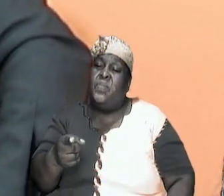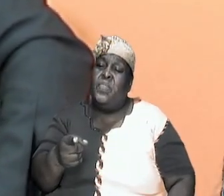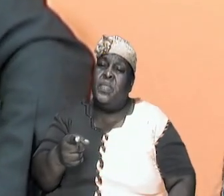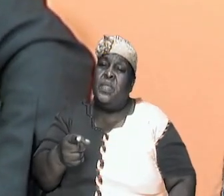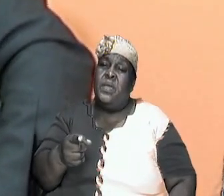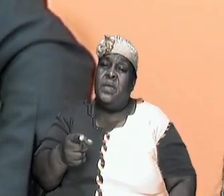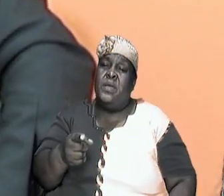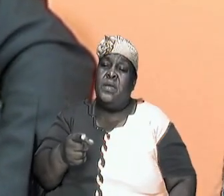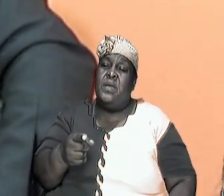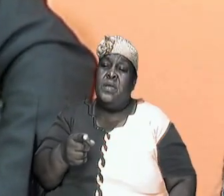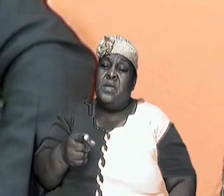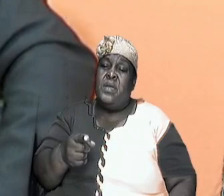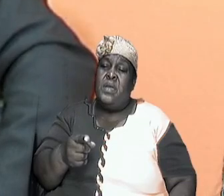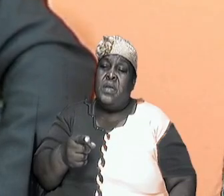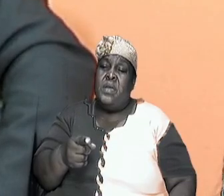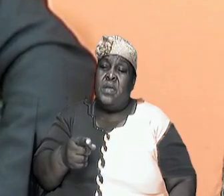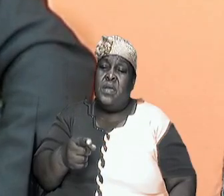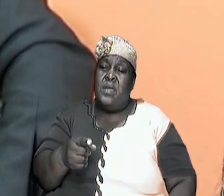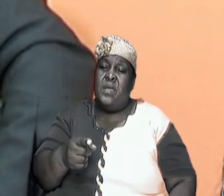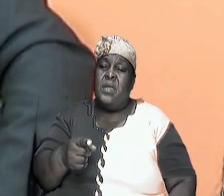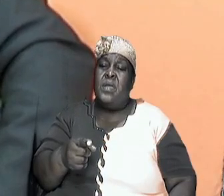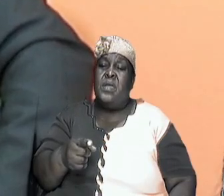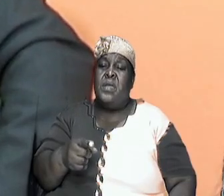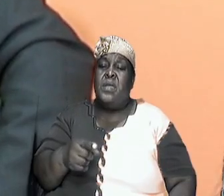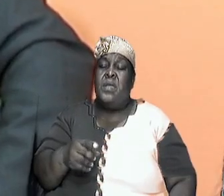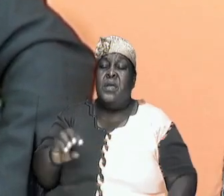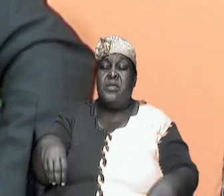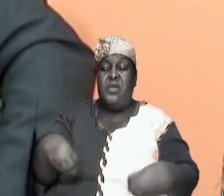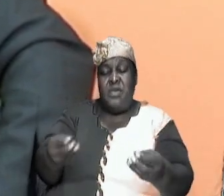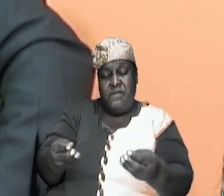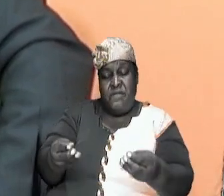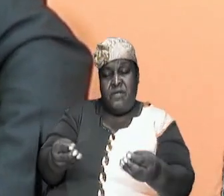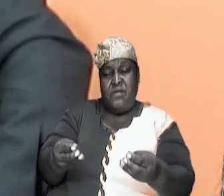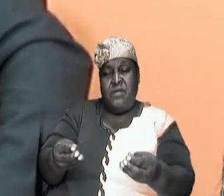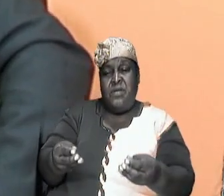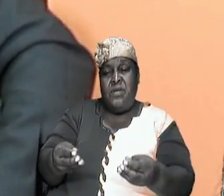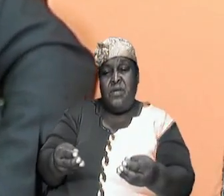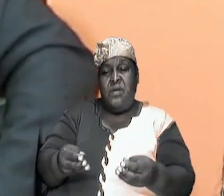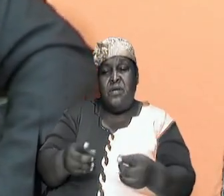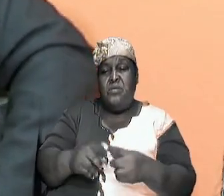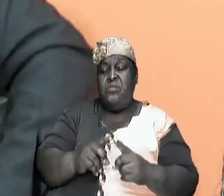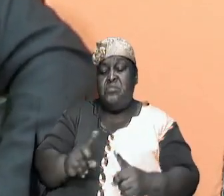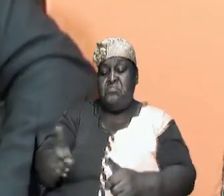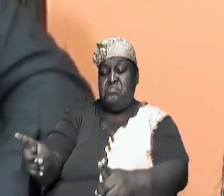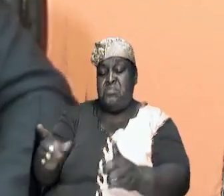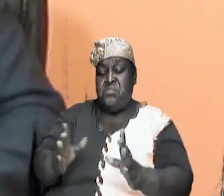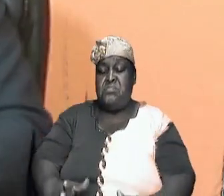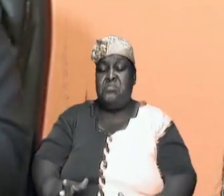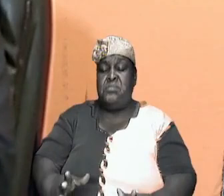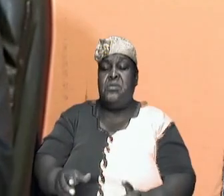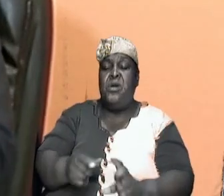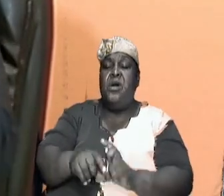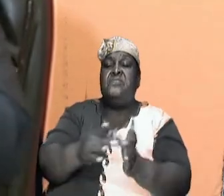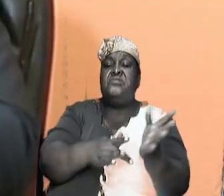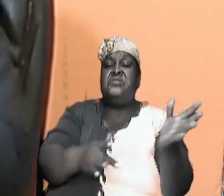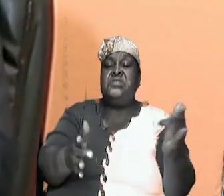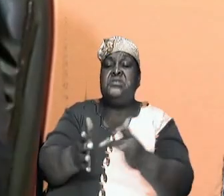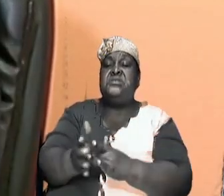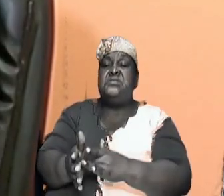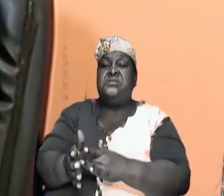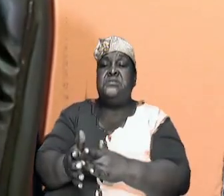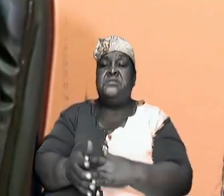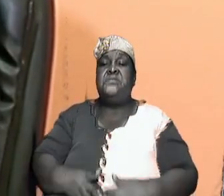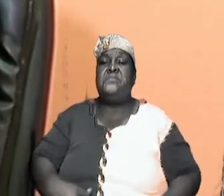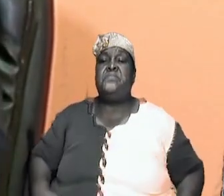the term was coined and given to the and given to the disciples of Christ. Now we know